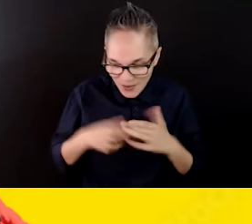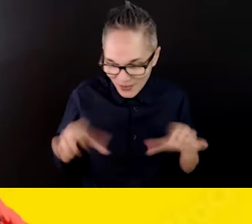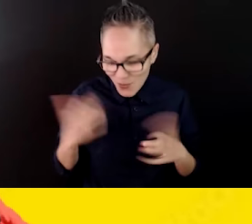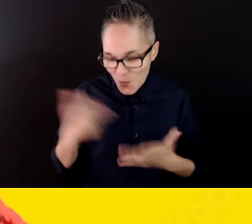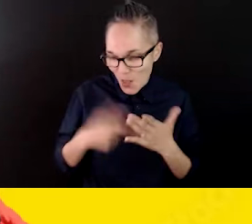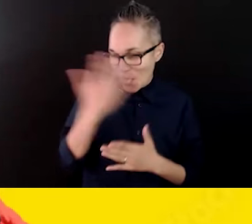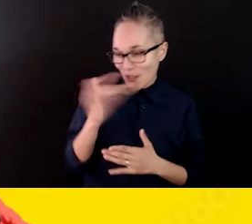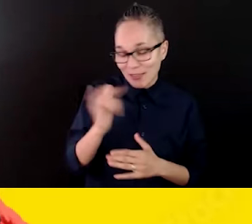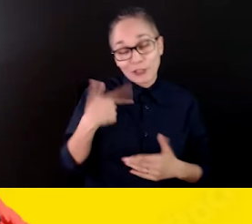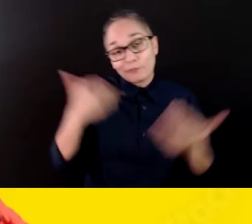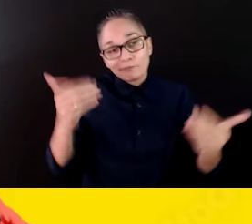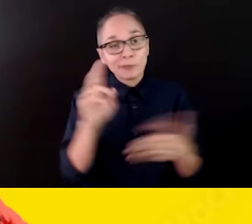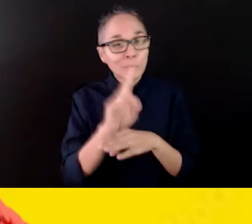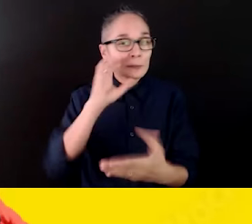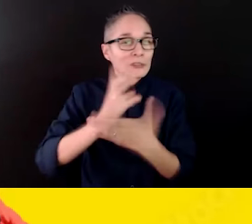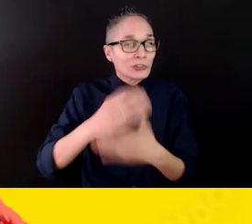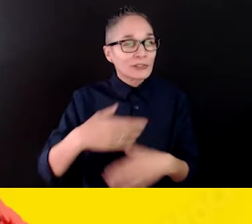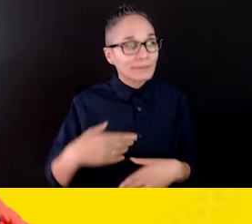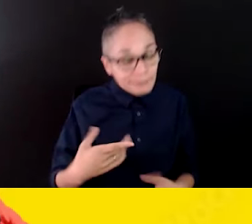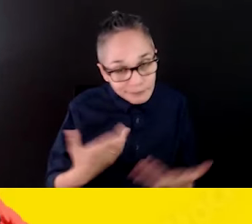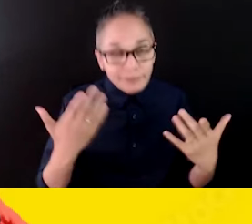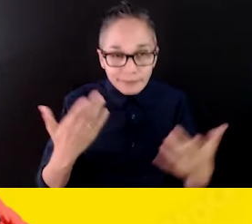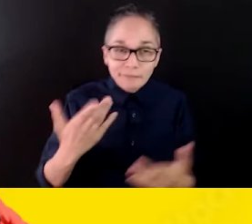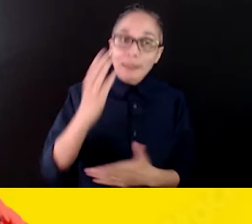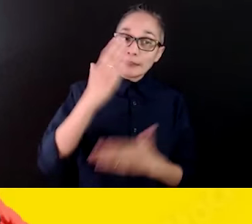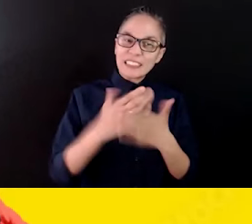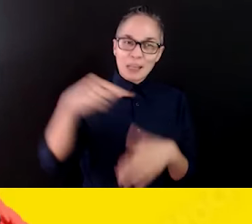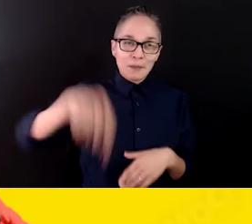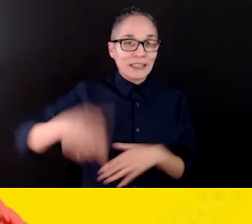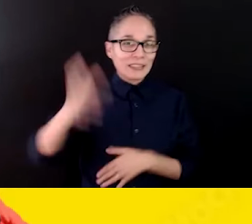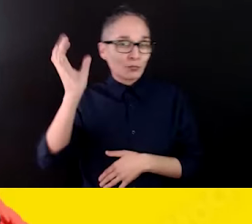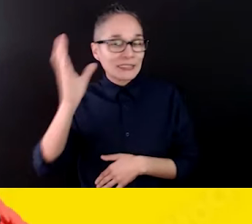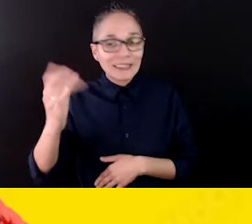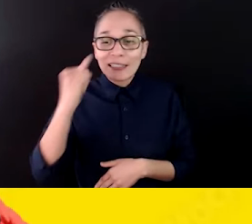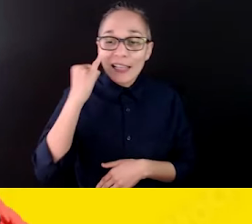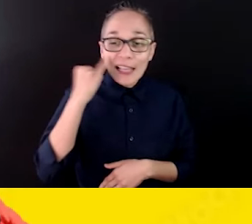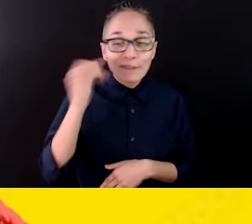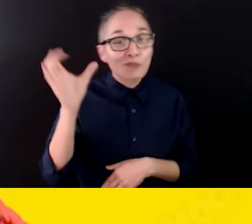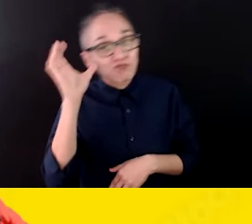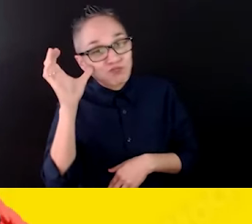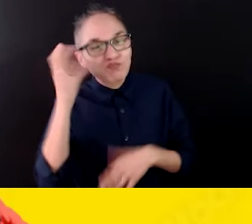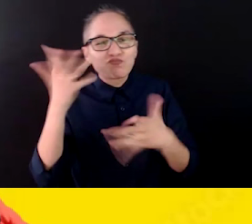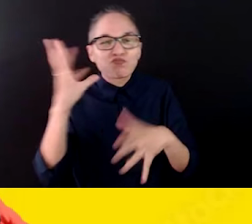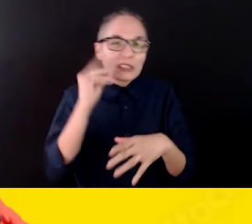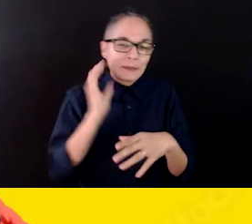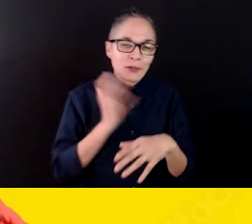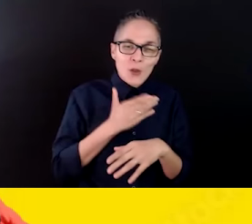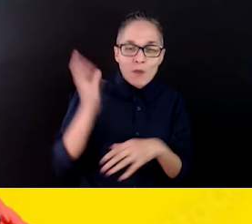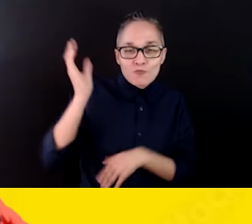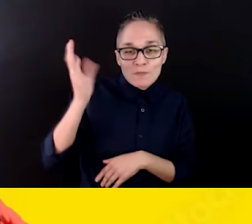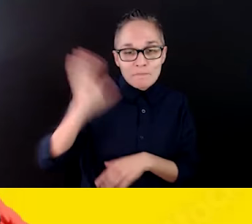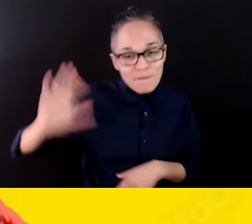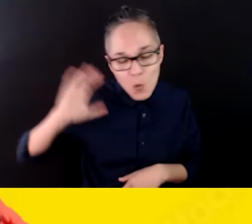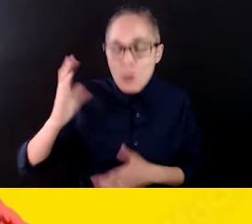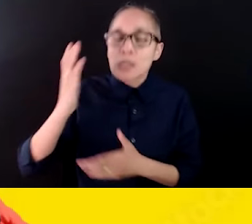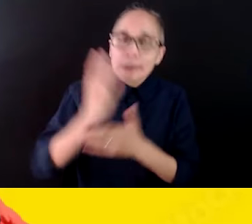That'd be fun. So some of this presentation, if you've been to one of our joint presentations before, some of it